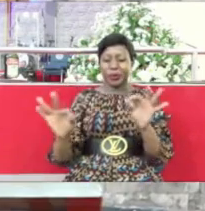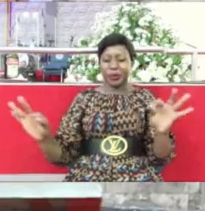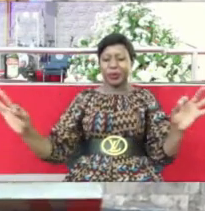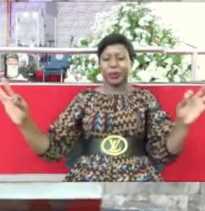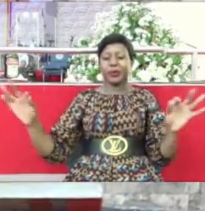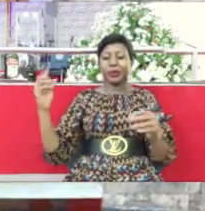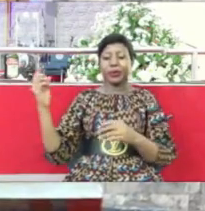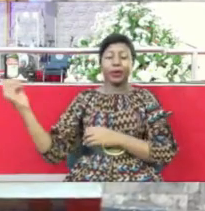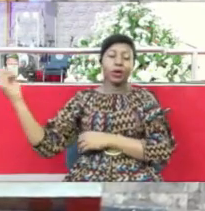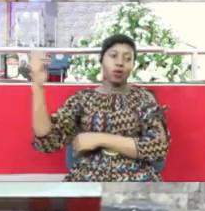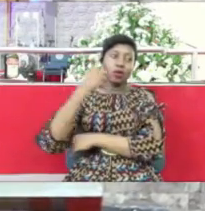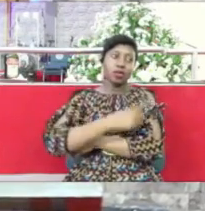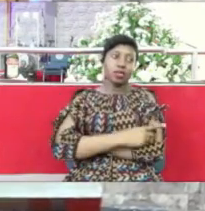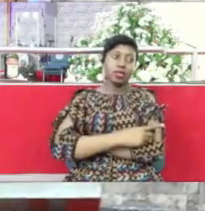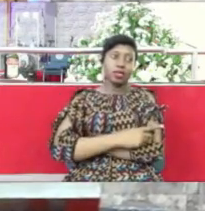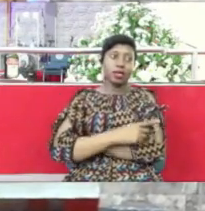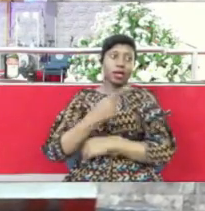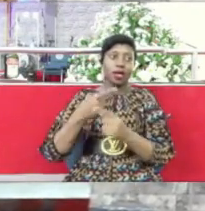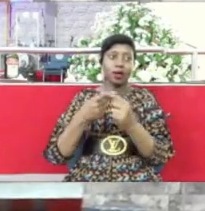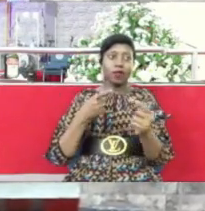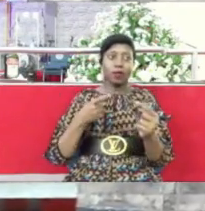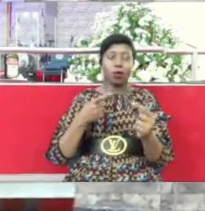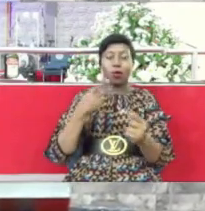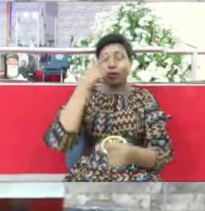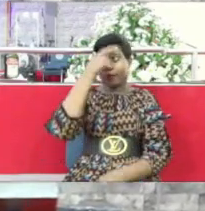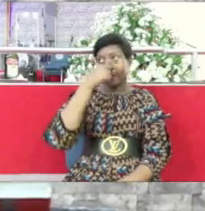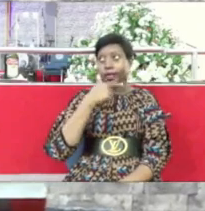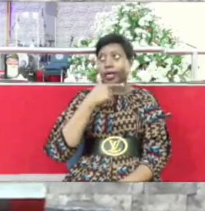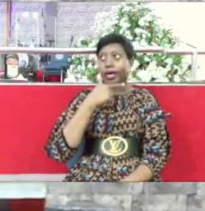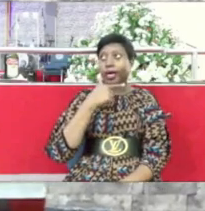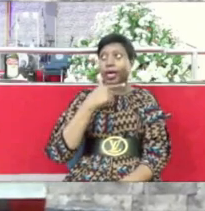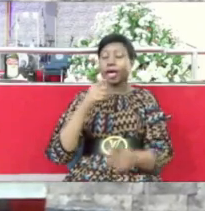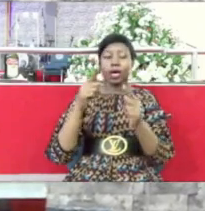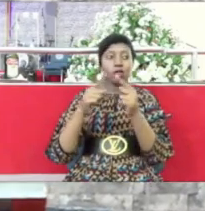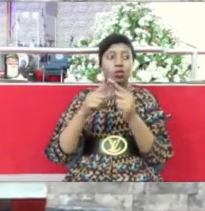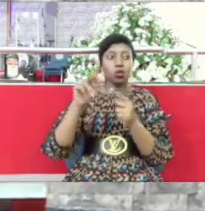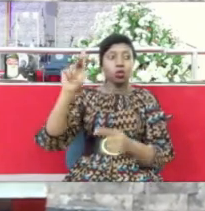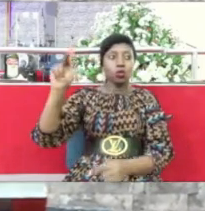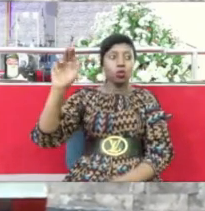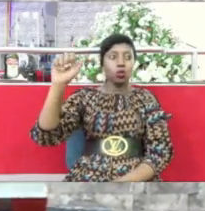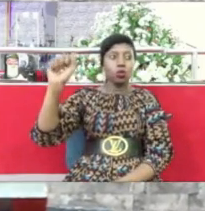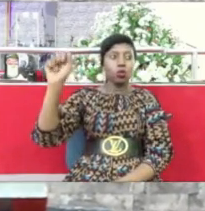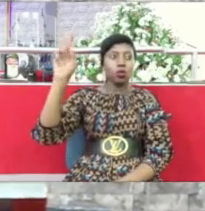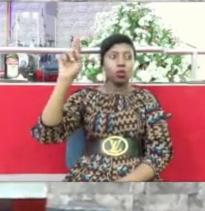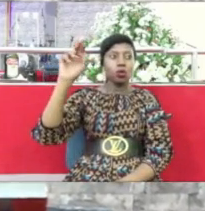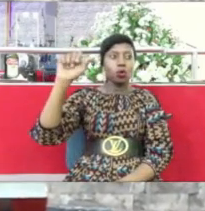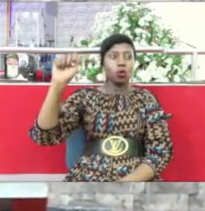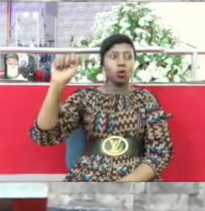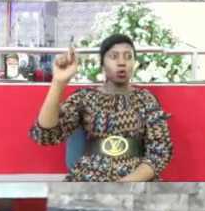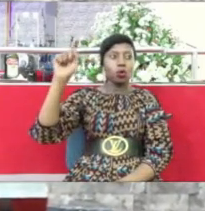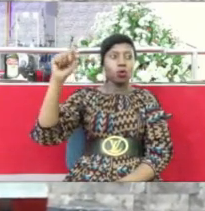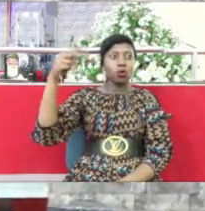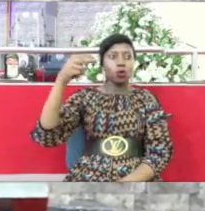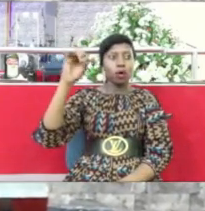nzima. So from Thika to karate Karugoko, the karate which is on Javine side. We took the whole day. So we got there